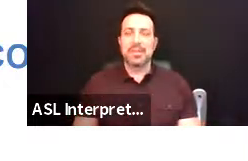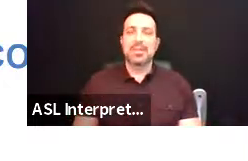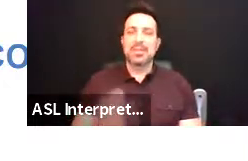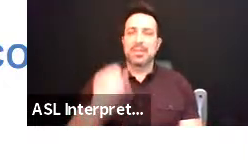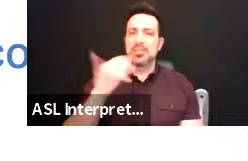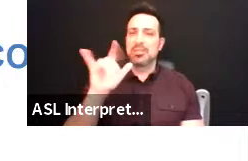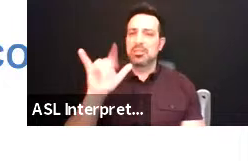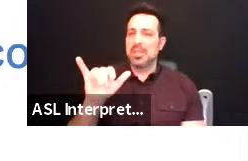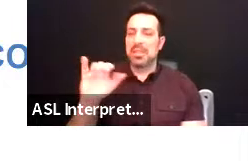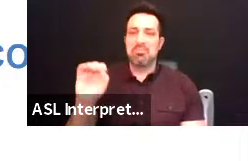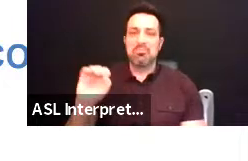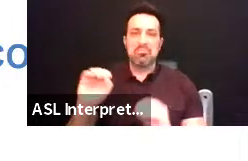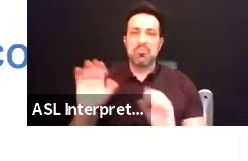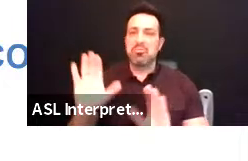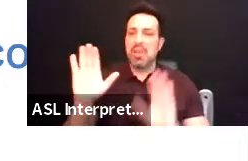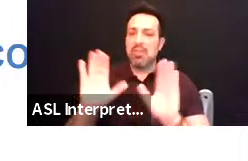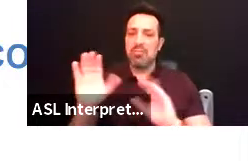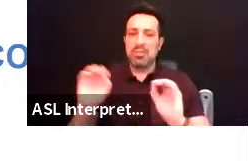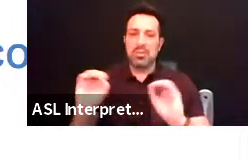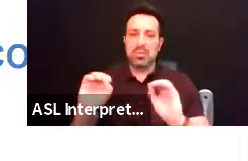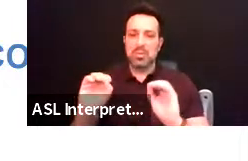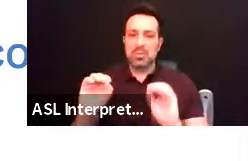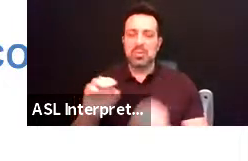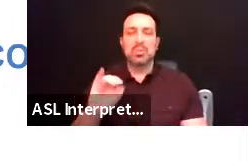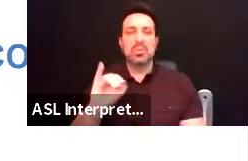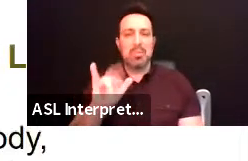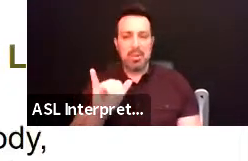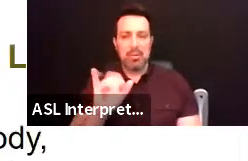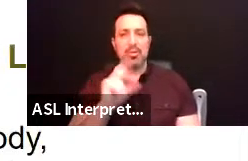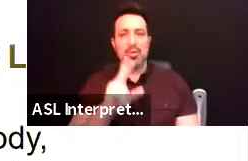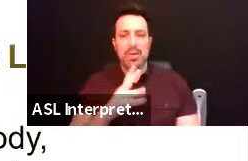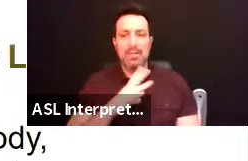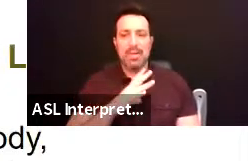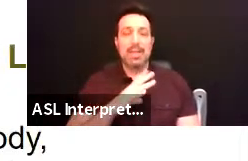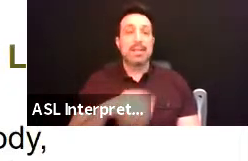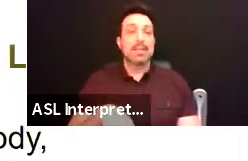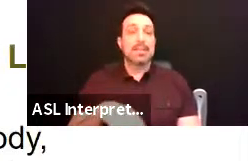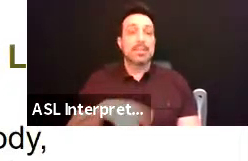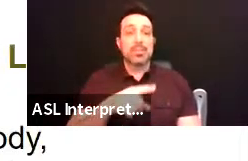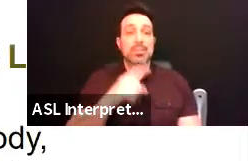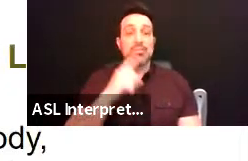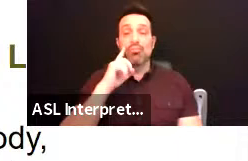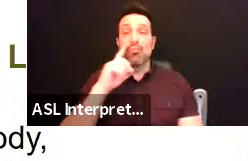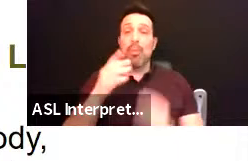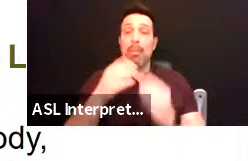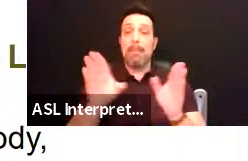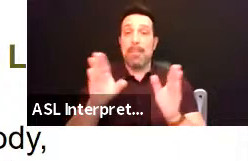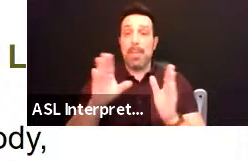Mary, I don't see any hands raised right now. Okay. So public records